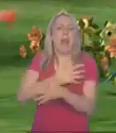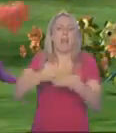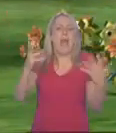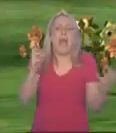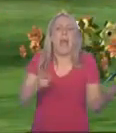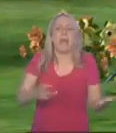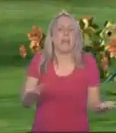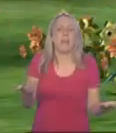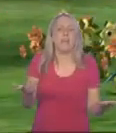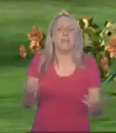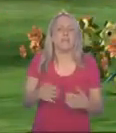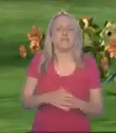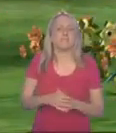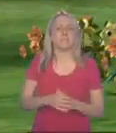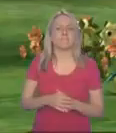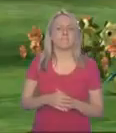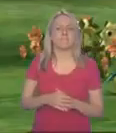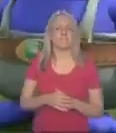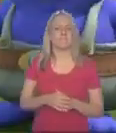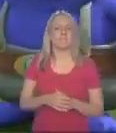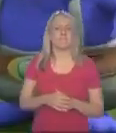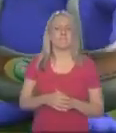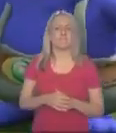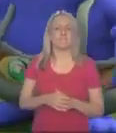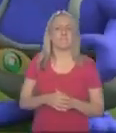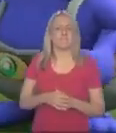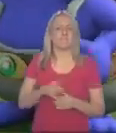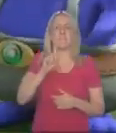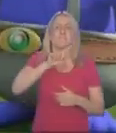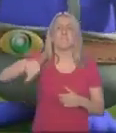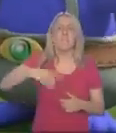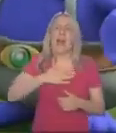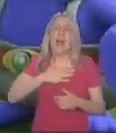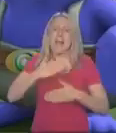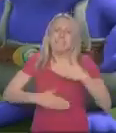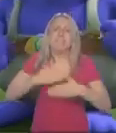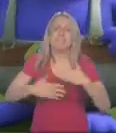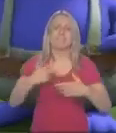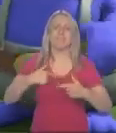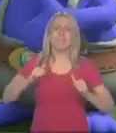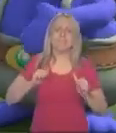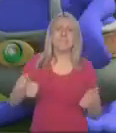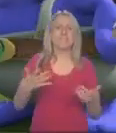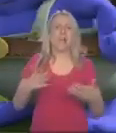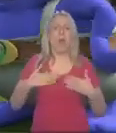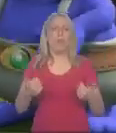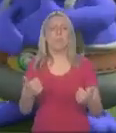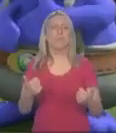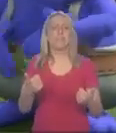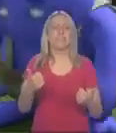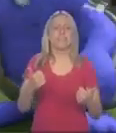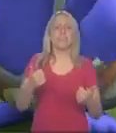have to do anything ever again. But Pie, we like doing things. It keeps us